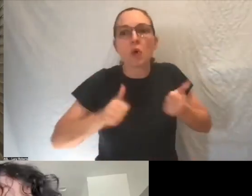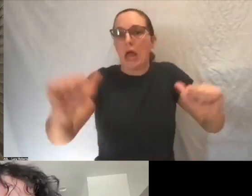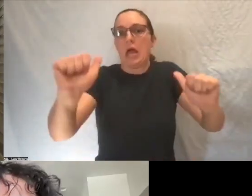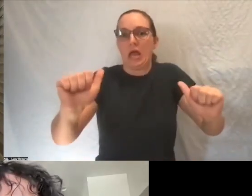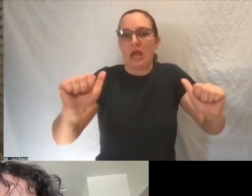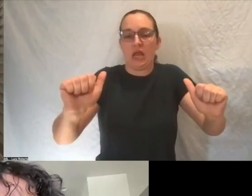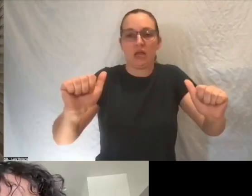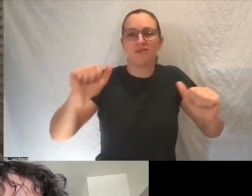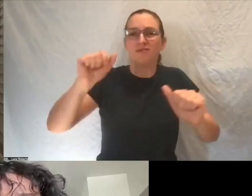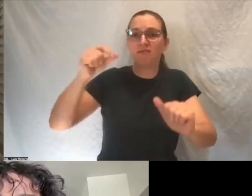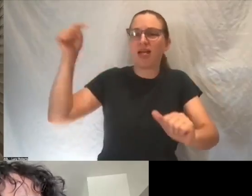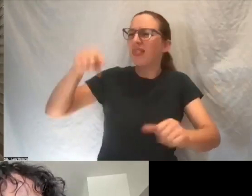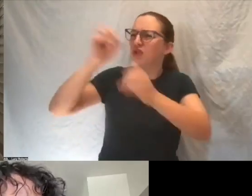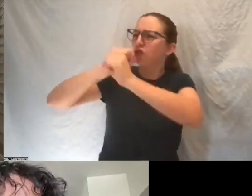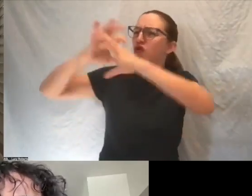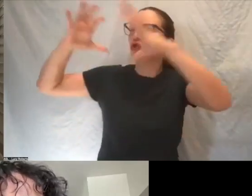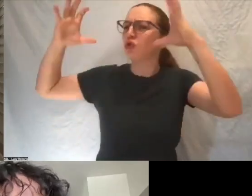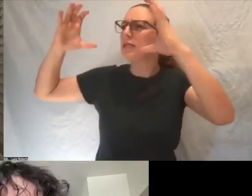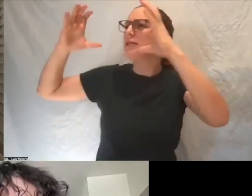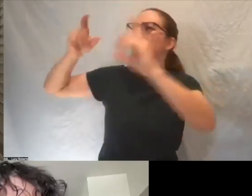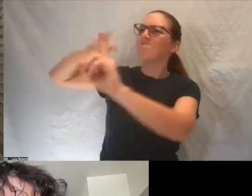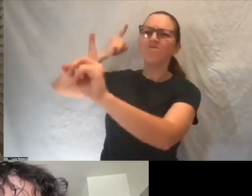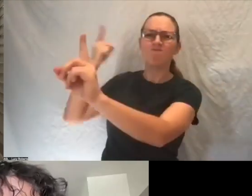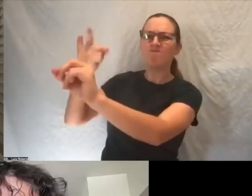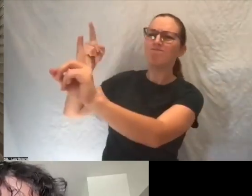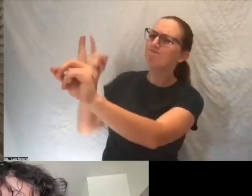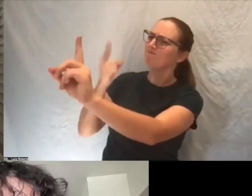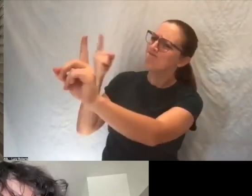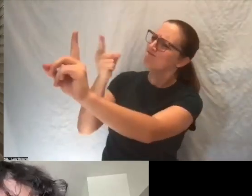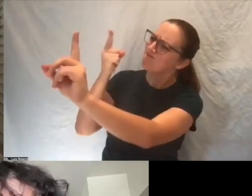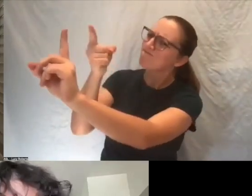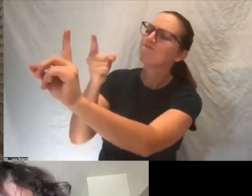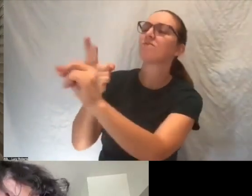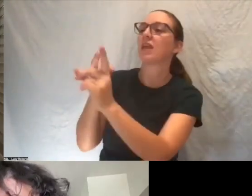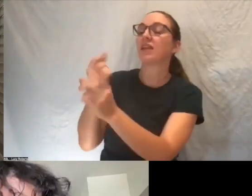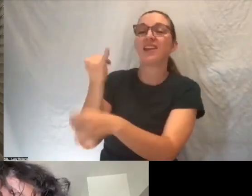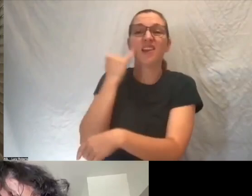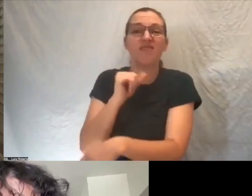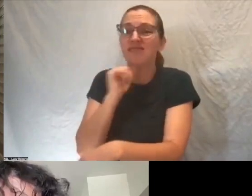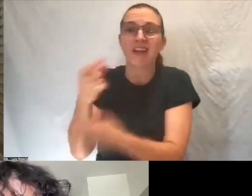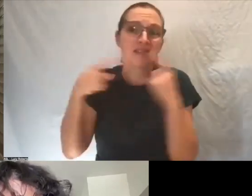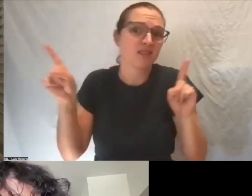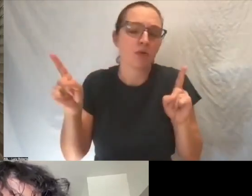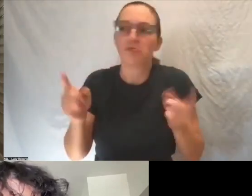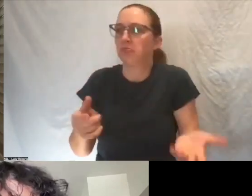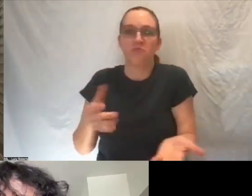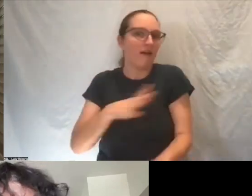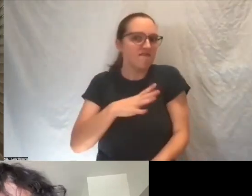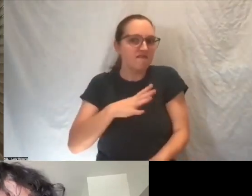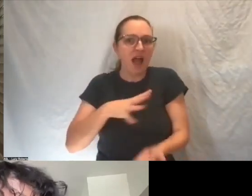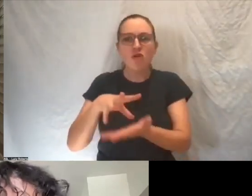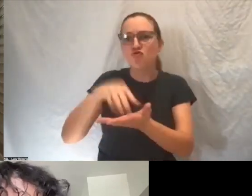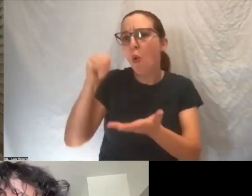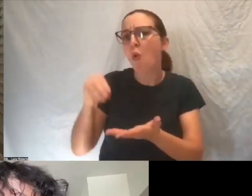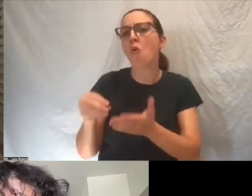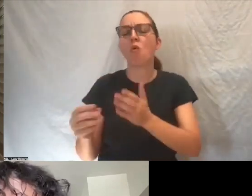a dream that I've really always had. And if it doesn't work out, I learn and I grow from that. But I wanted to at least just